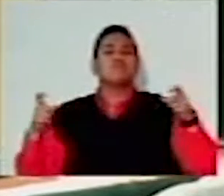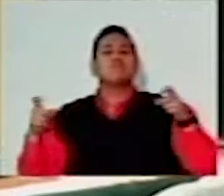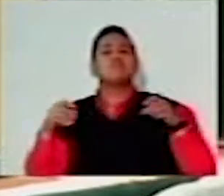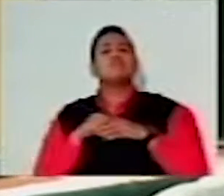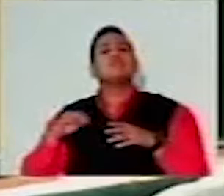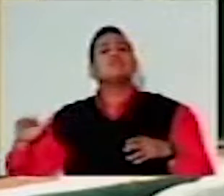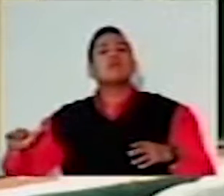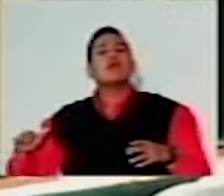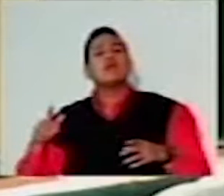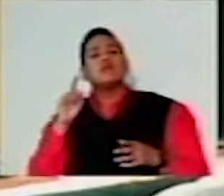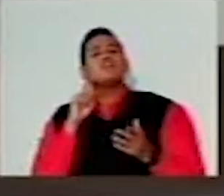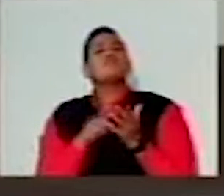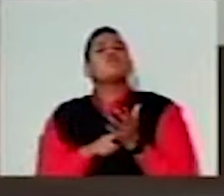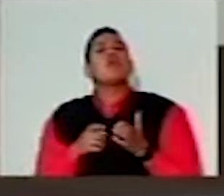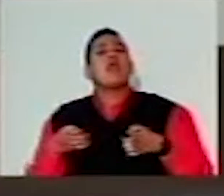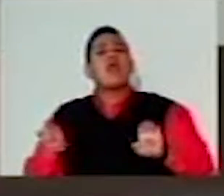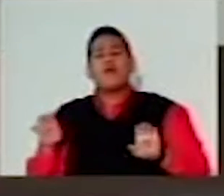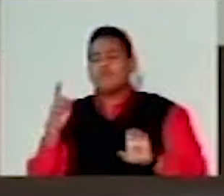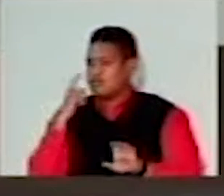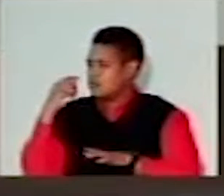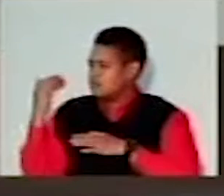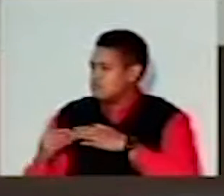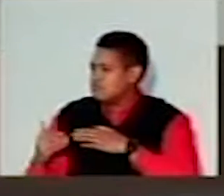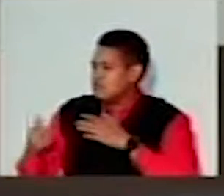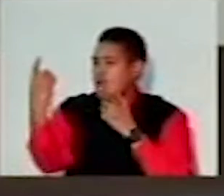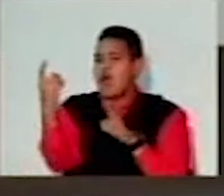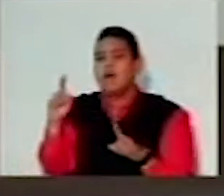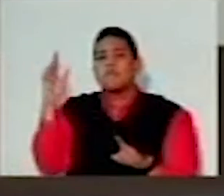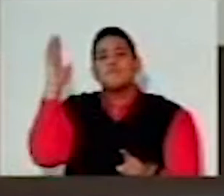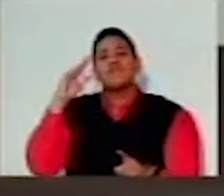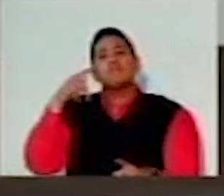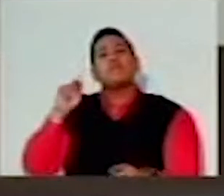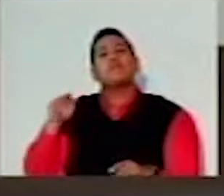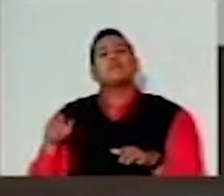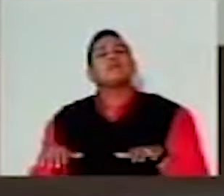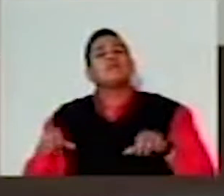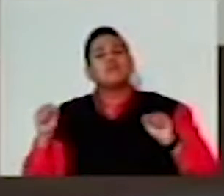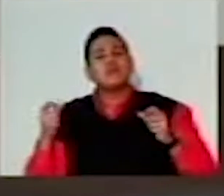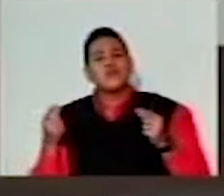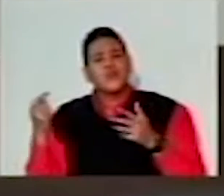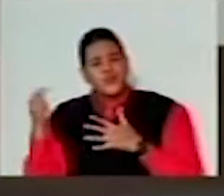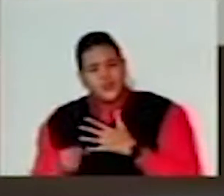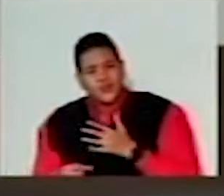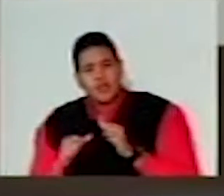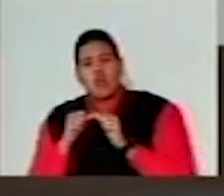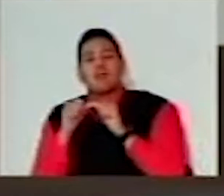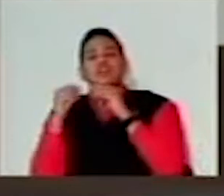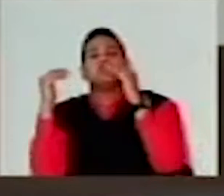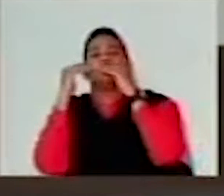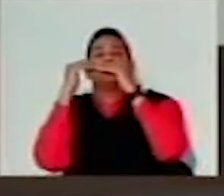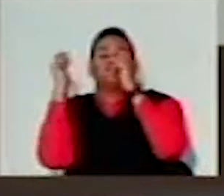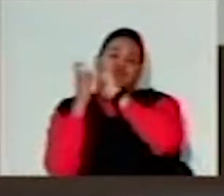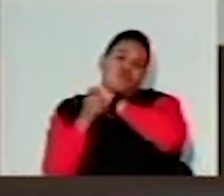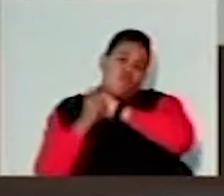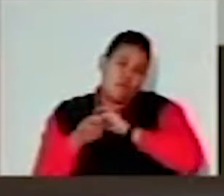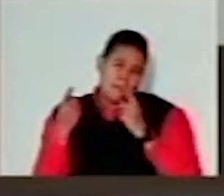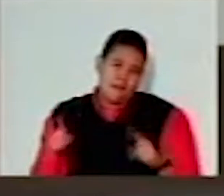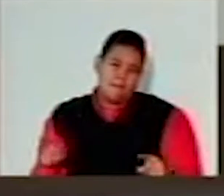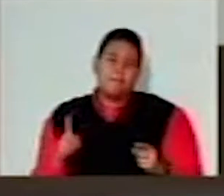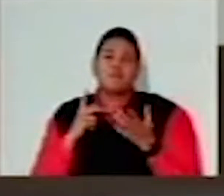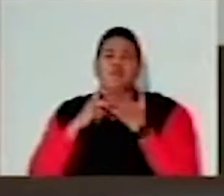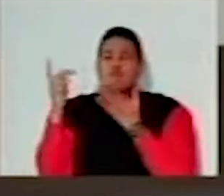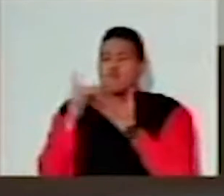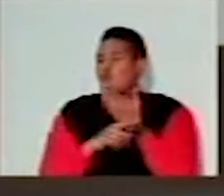the efforts made by the previous administration by continuing the justice reform program, the program